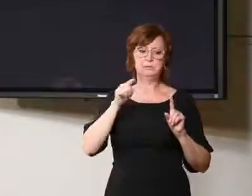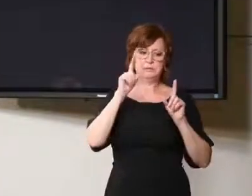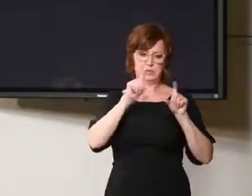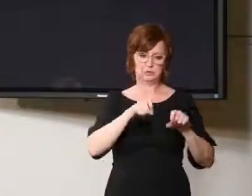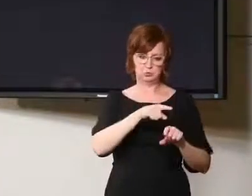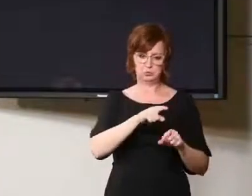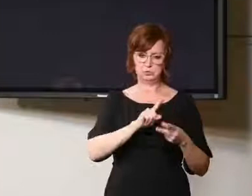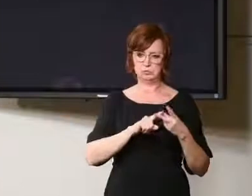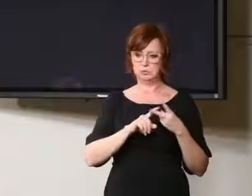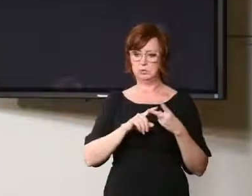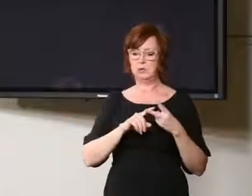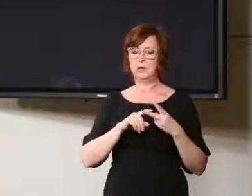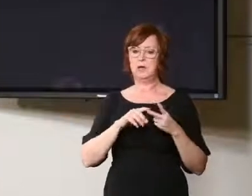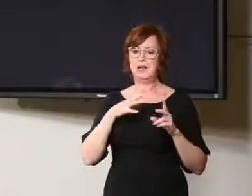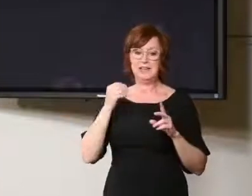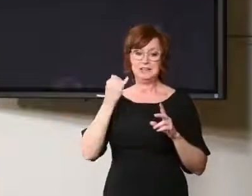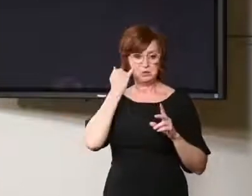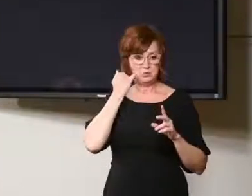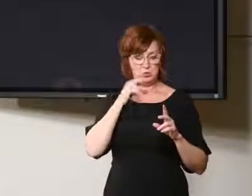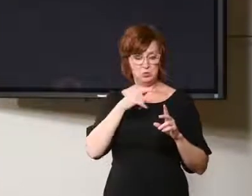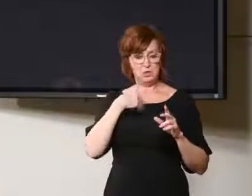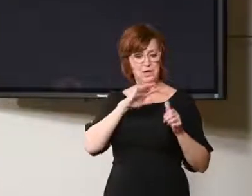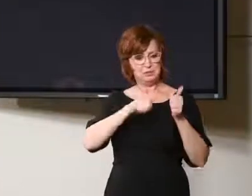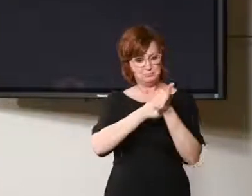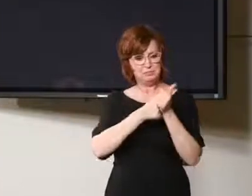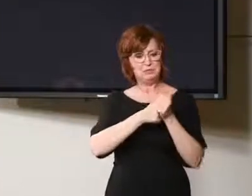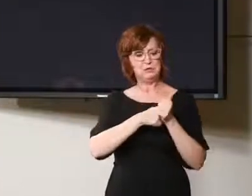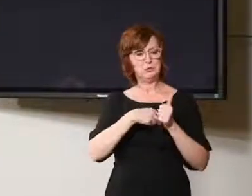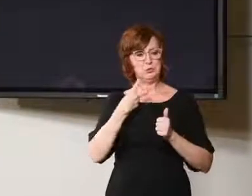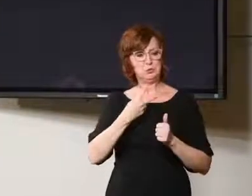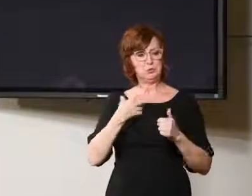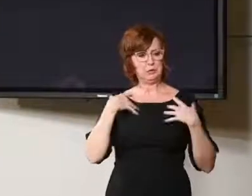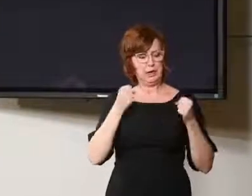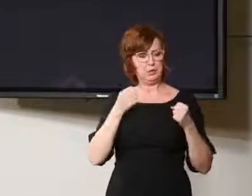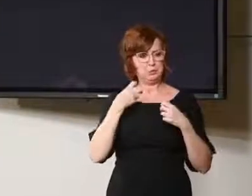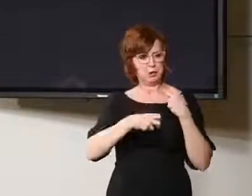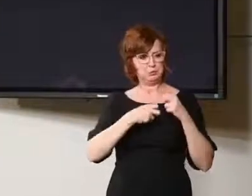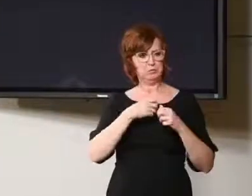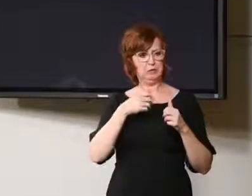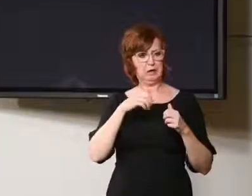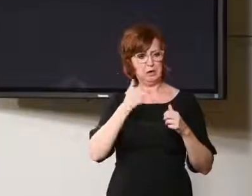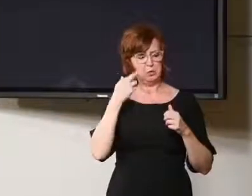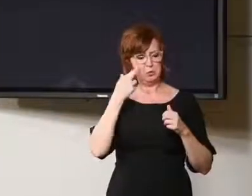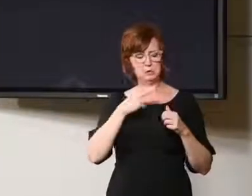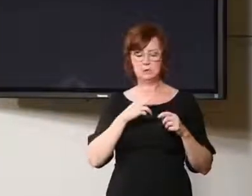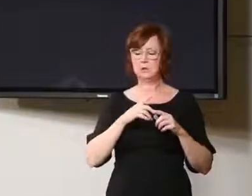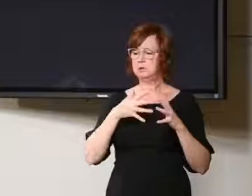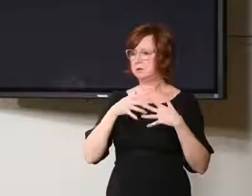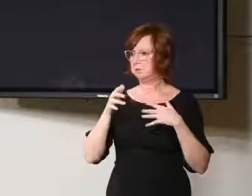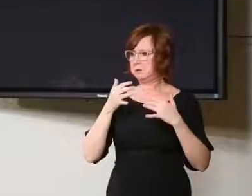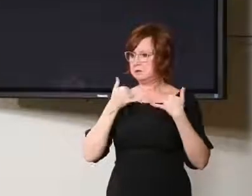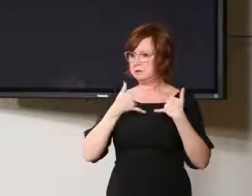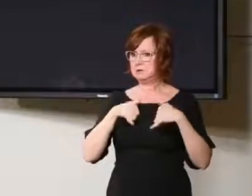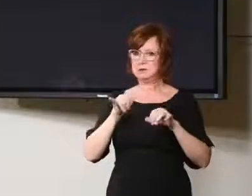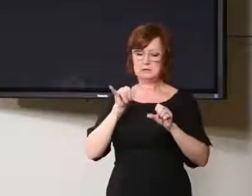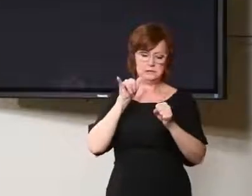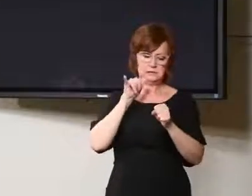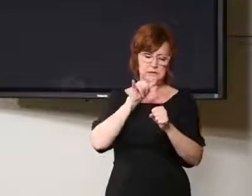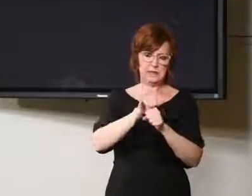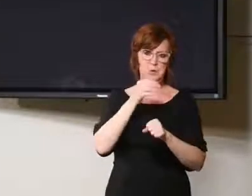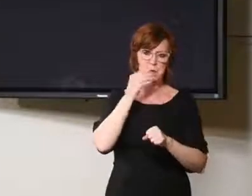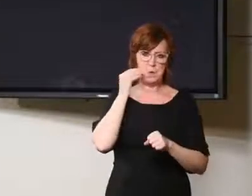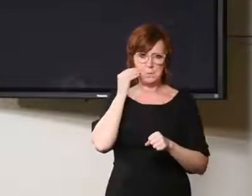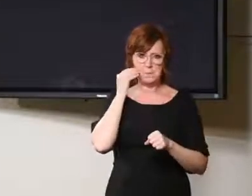It also allows for contact tracing. But anyone with any symptoms must stay at home, even if they feel mild enough to not